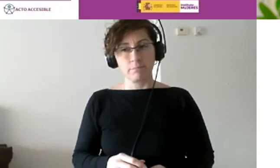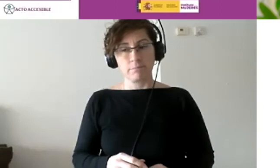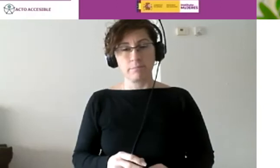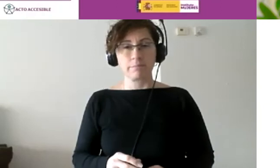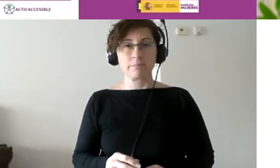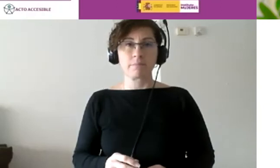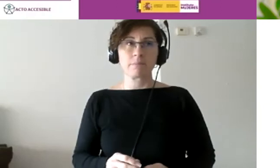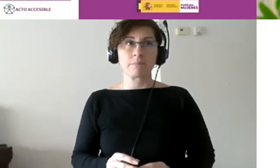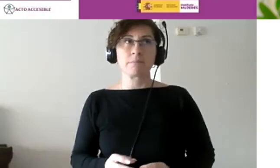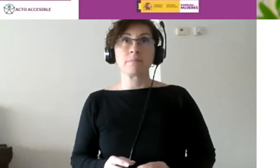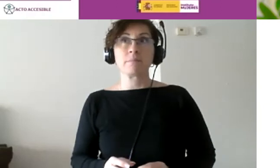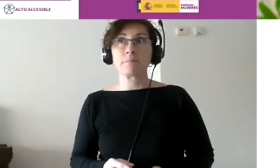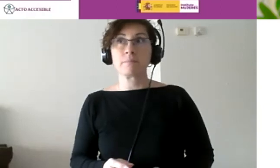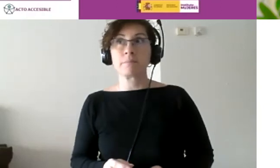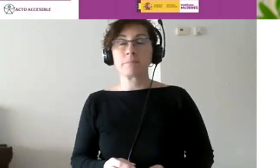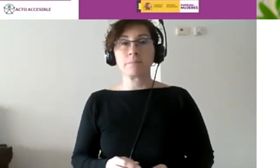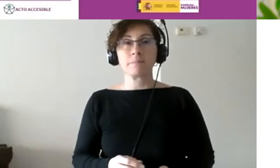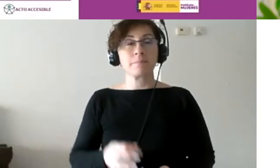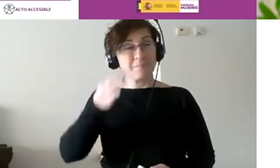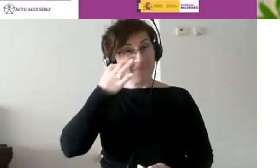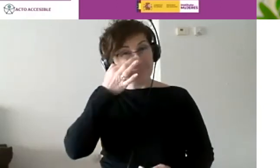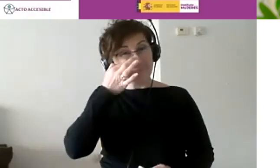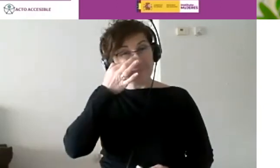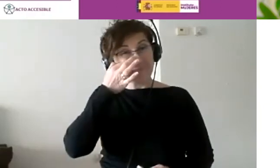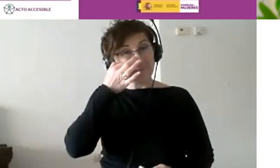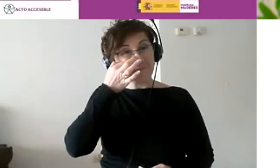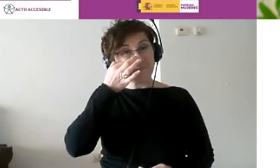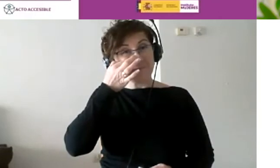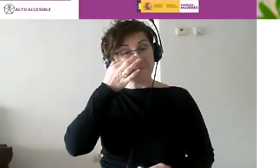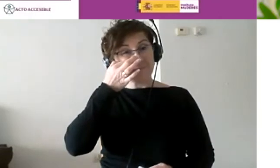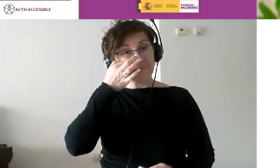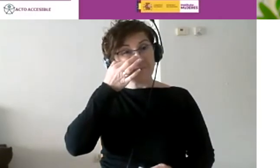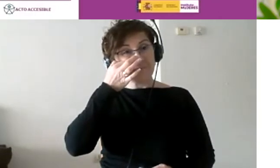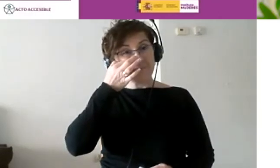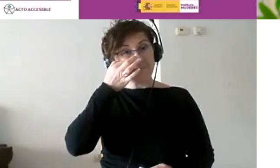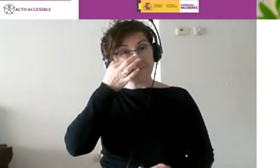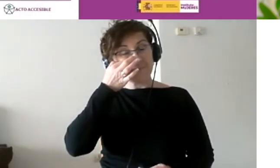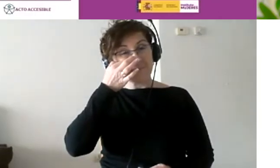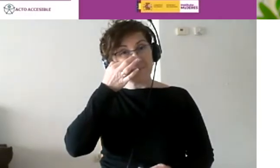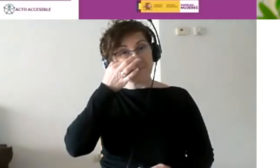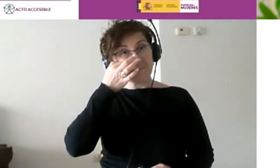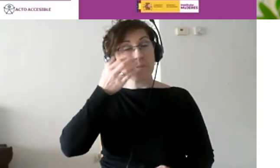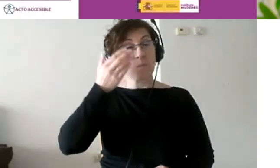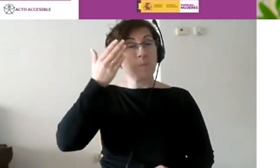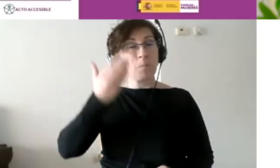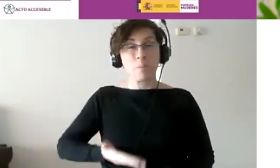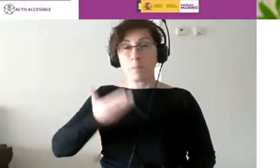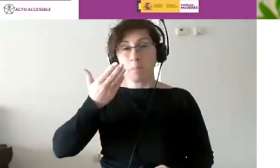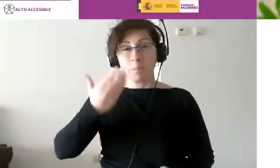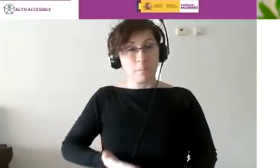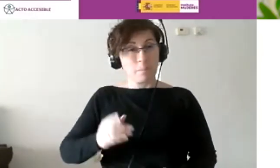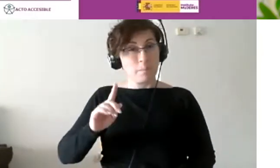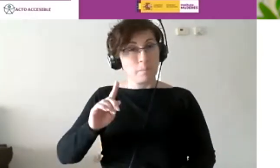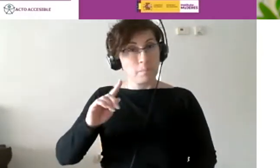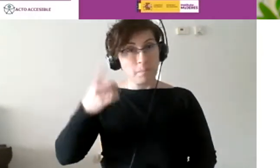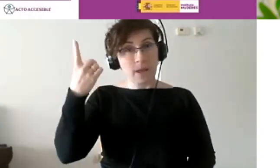There is a big problem not only about shelters. As I told you before, those shelters are inaccessible. There are